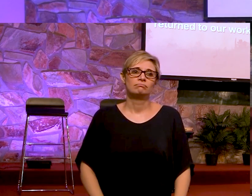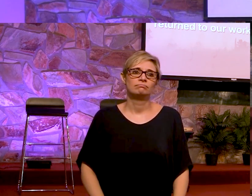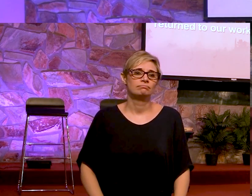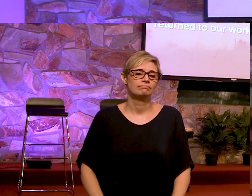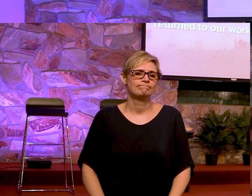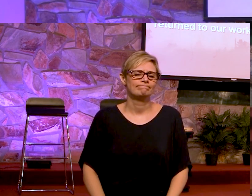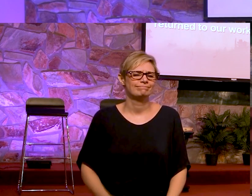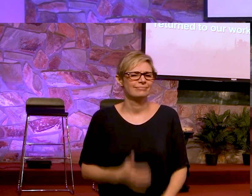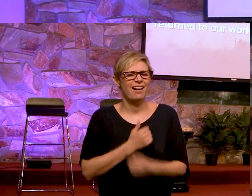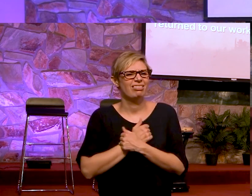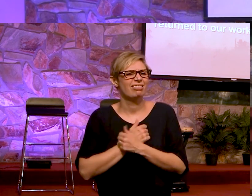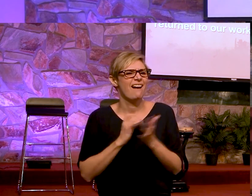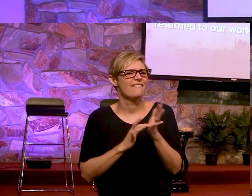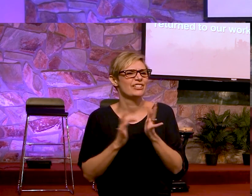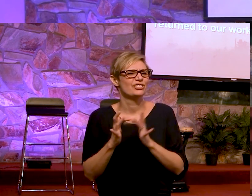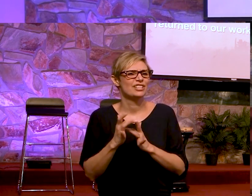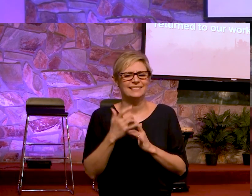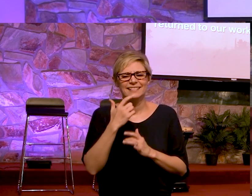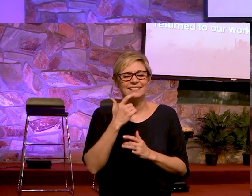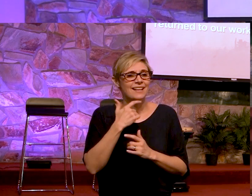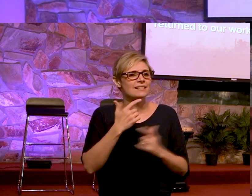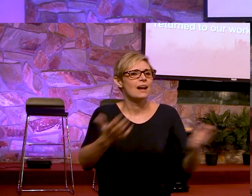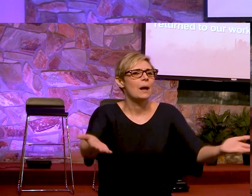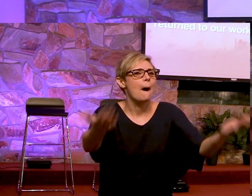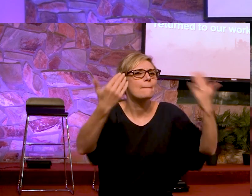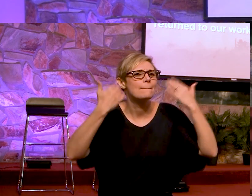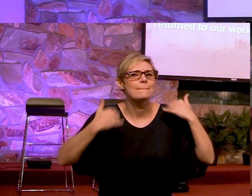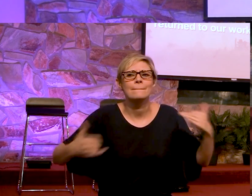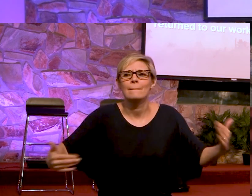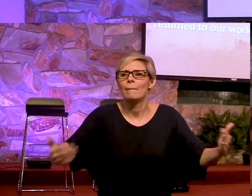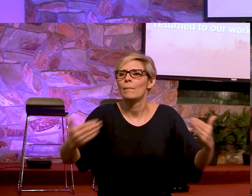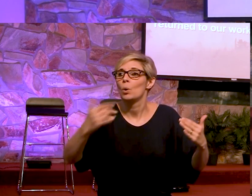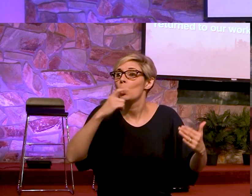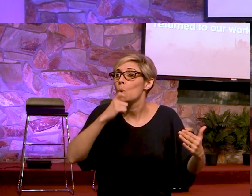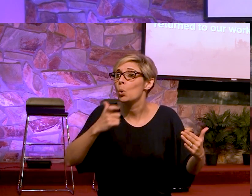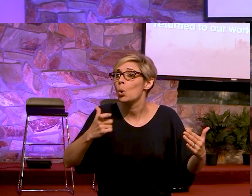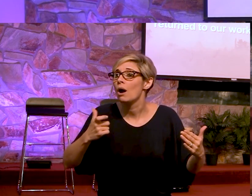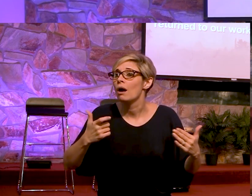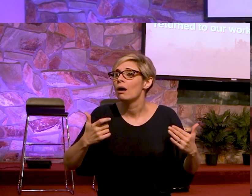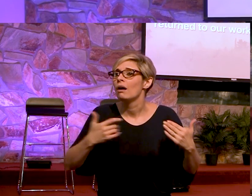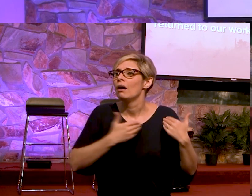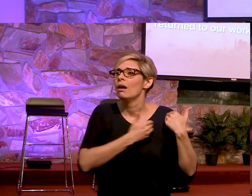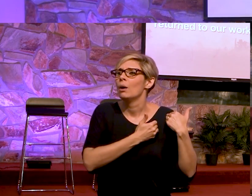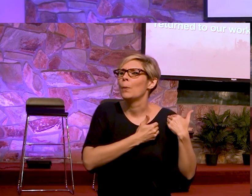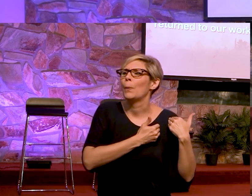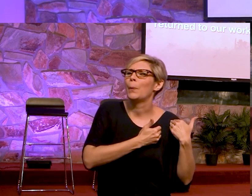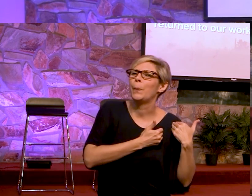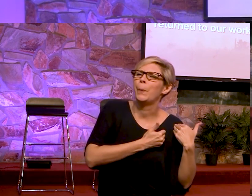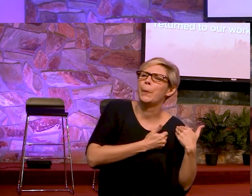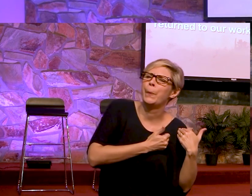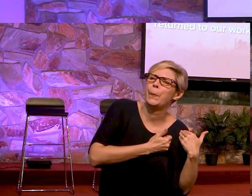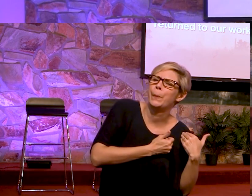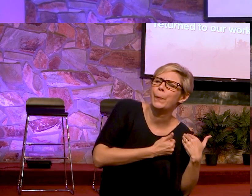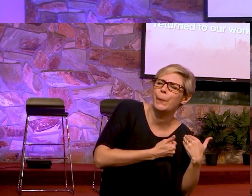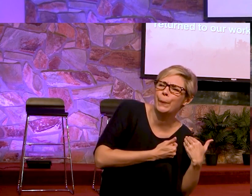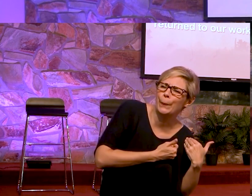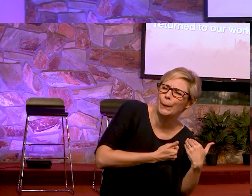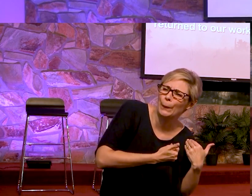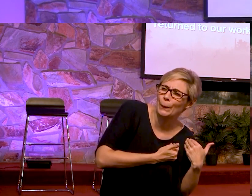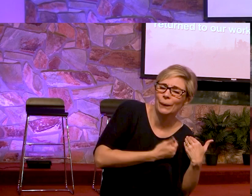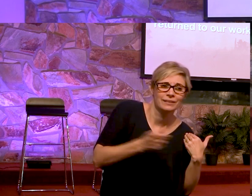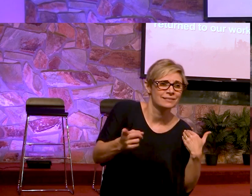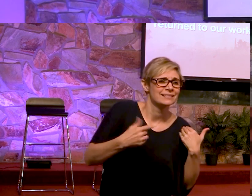I love what Jesus says. He says, "Come to me, all you who are heavy laden, who